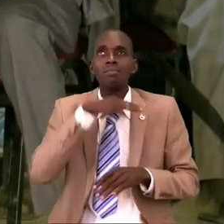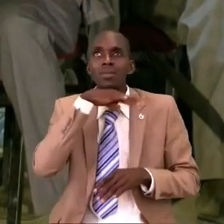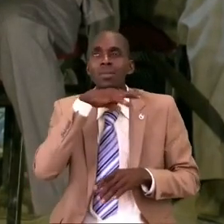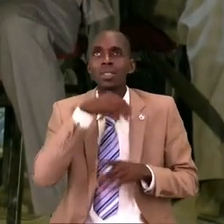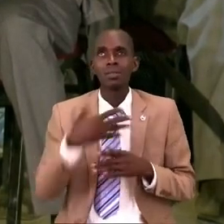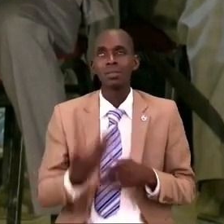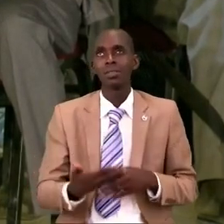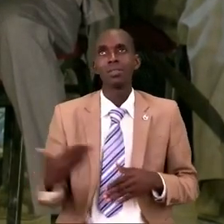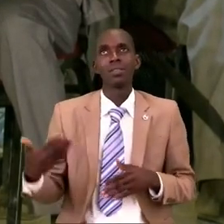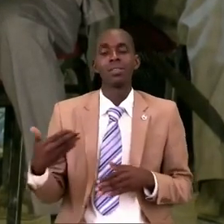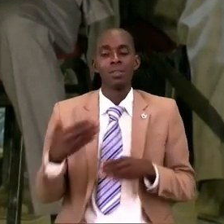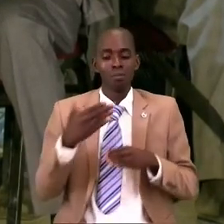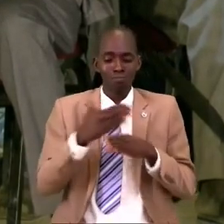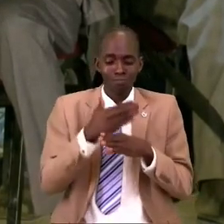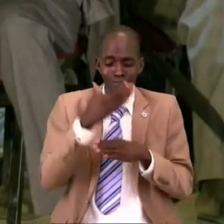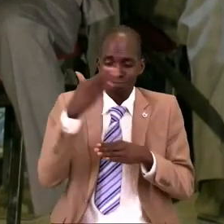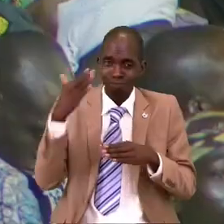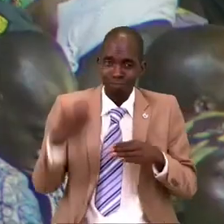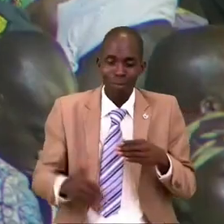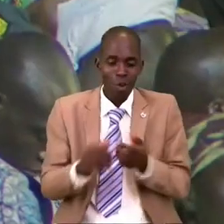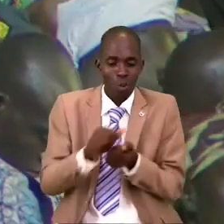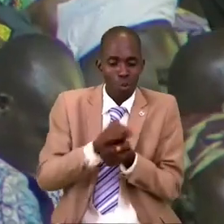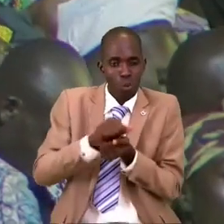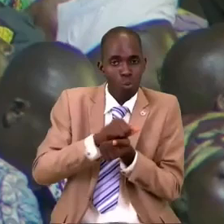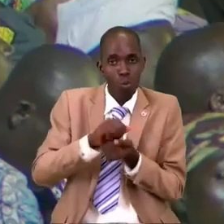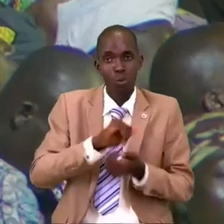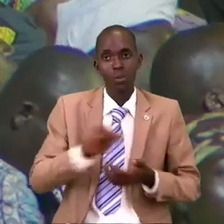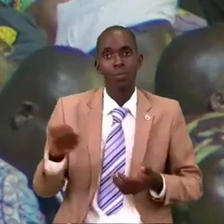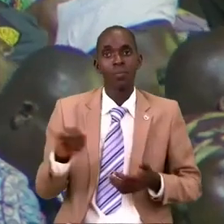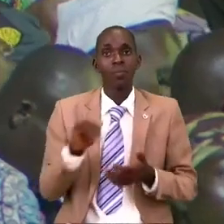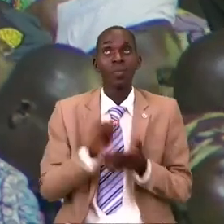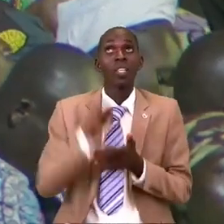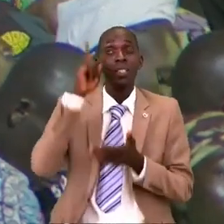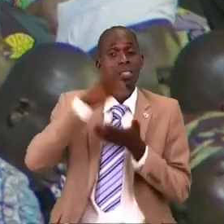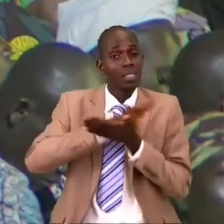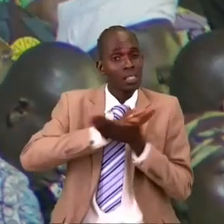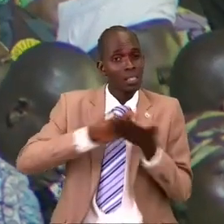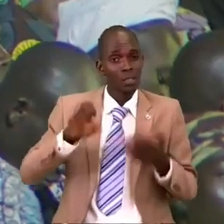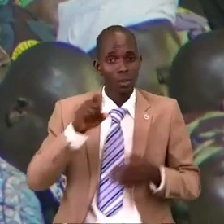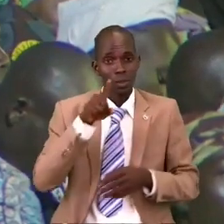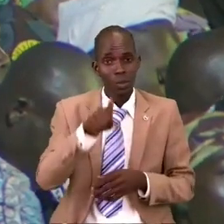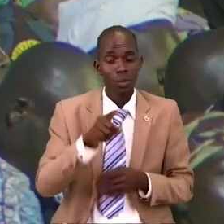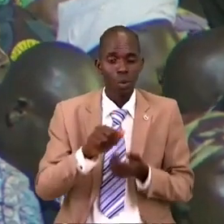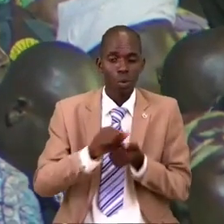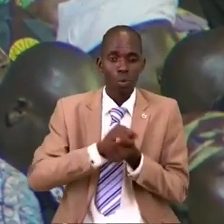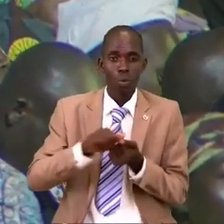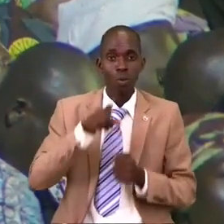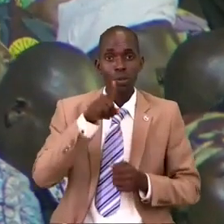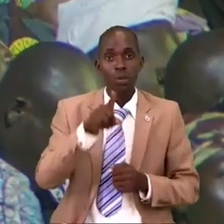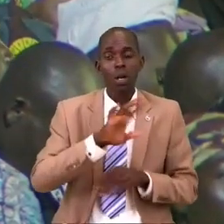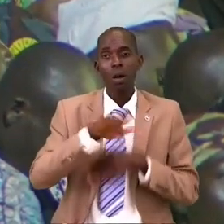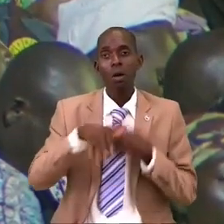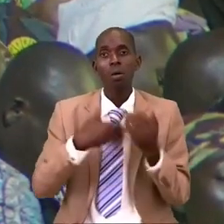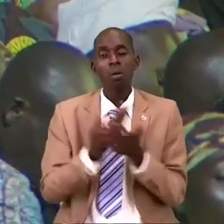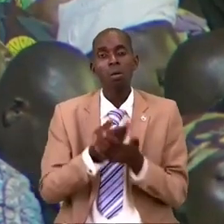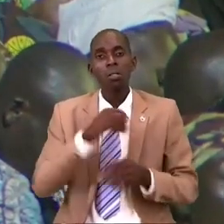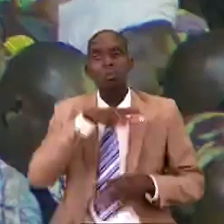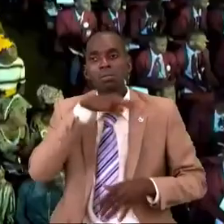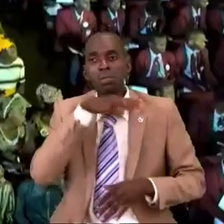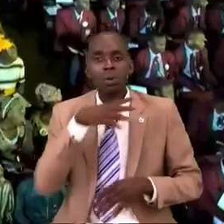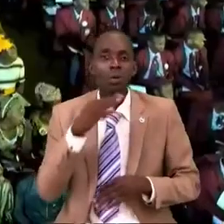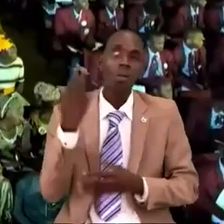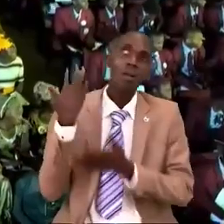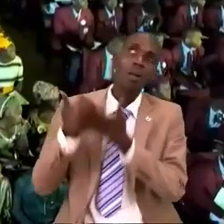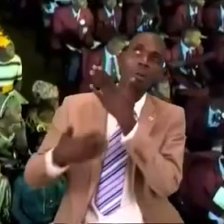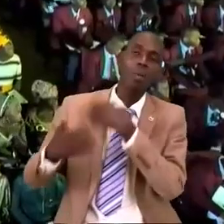the defilement of the past, all the waywardness of the past, all the sinfulness of the past, he washes